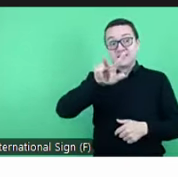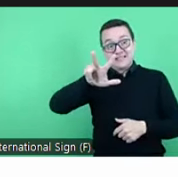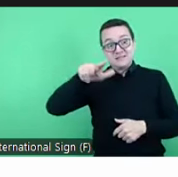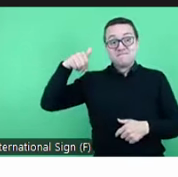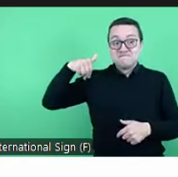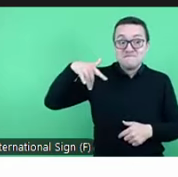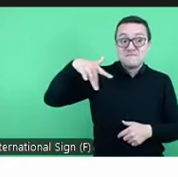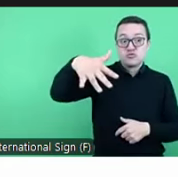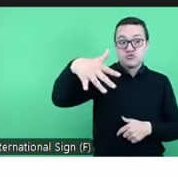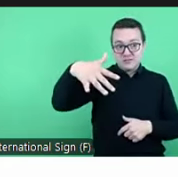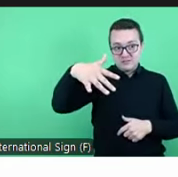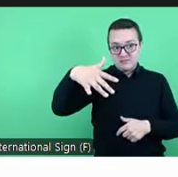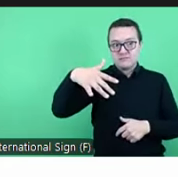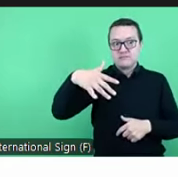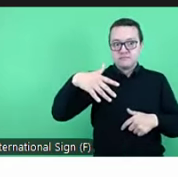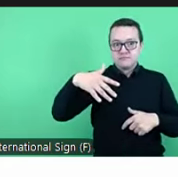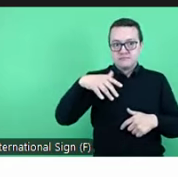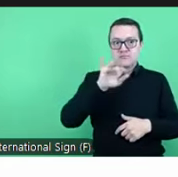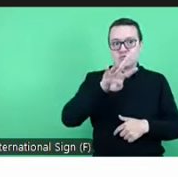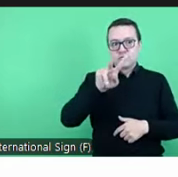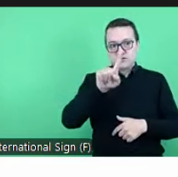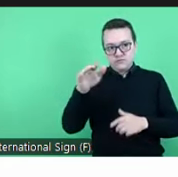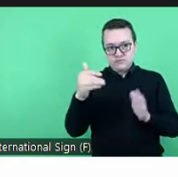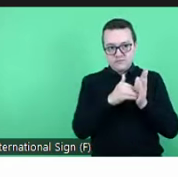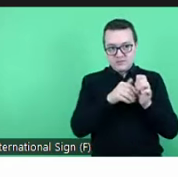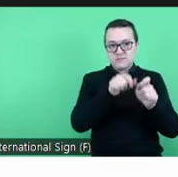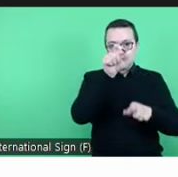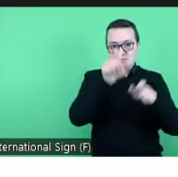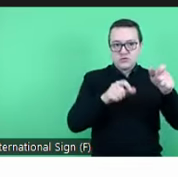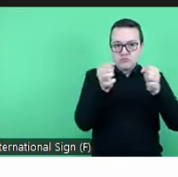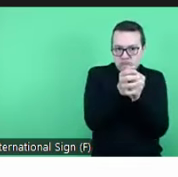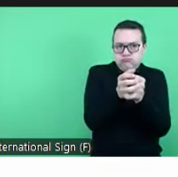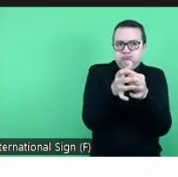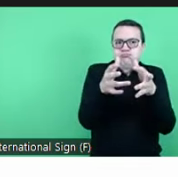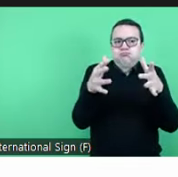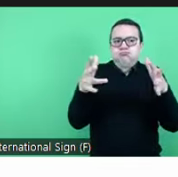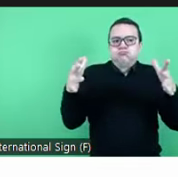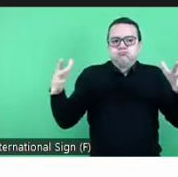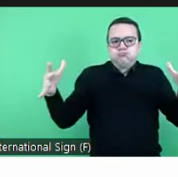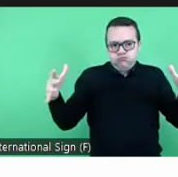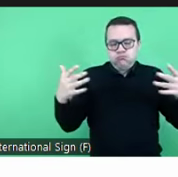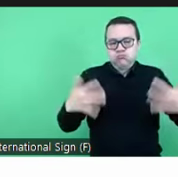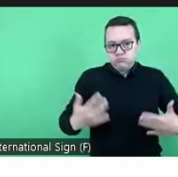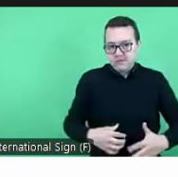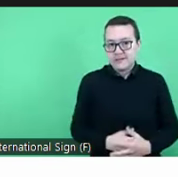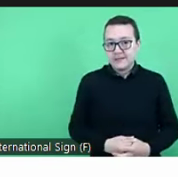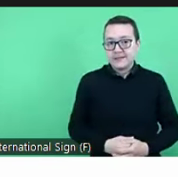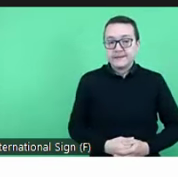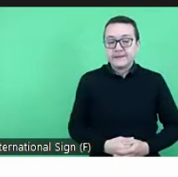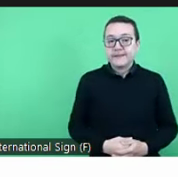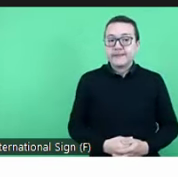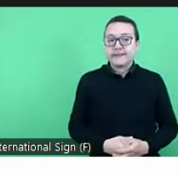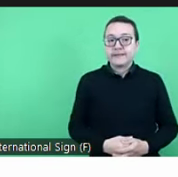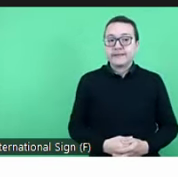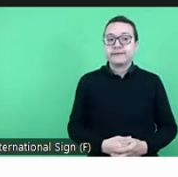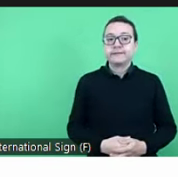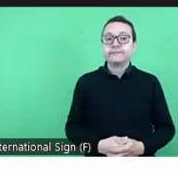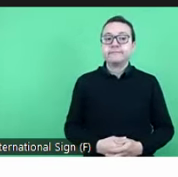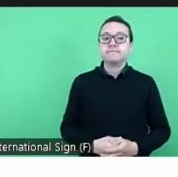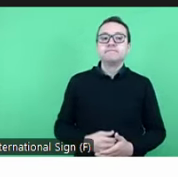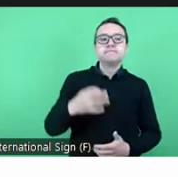213 O Sistema Único million de Saúde, people. né? No Brasil atende mais de The 203 Brazilian milhões health de system pessoas. is called Está presente SUS, nos